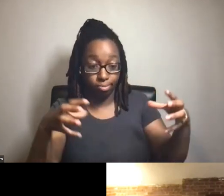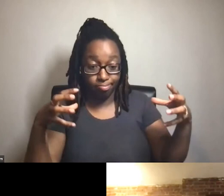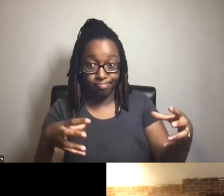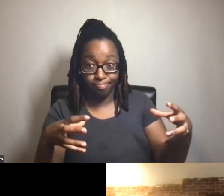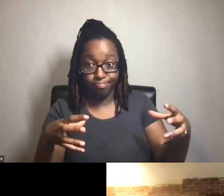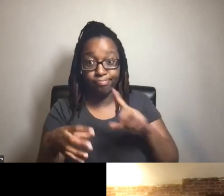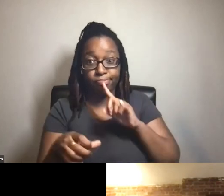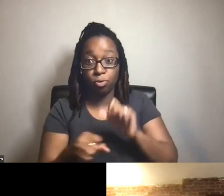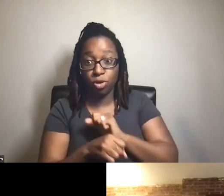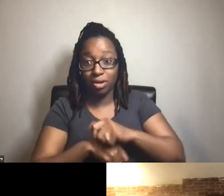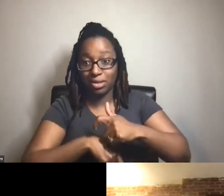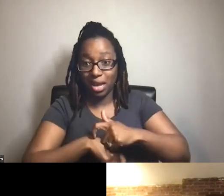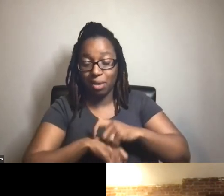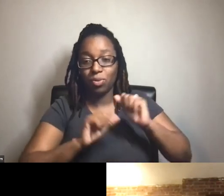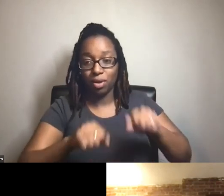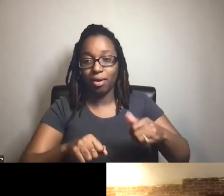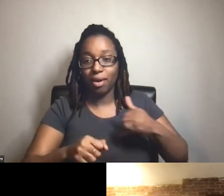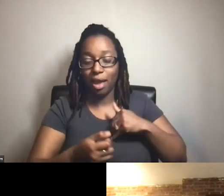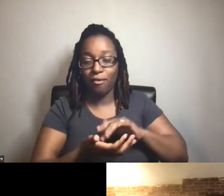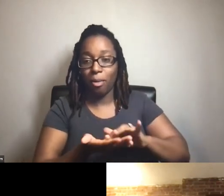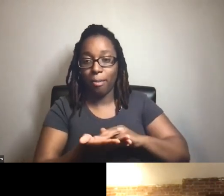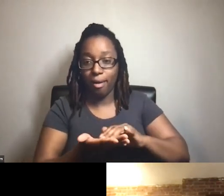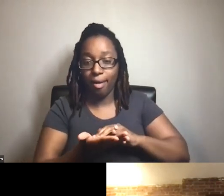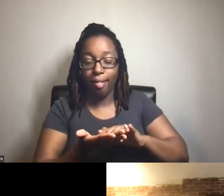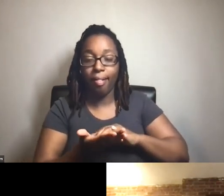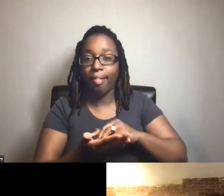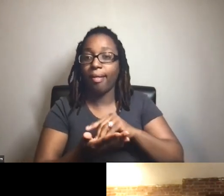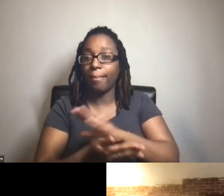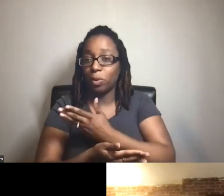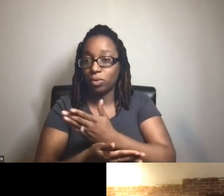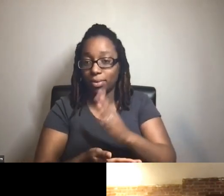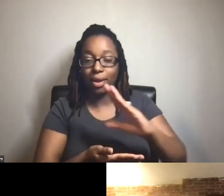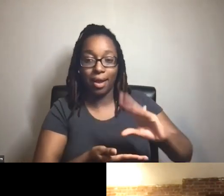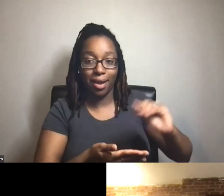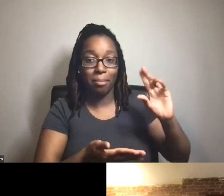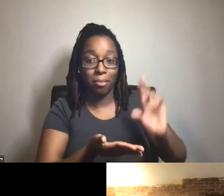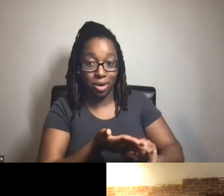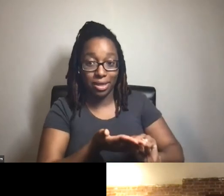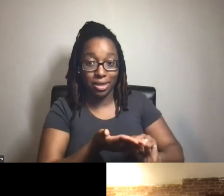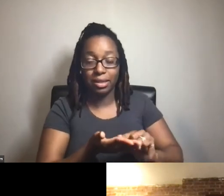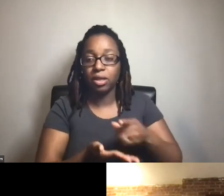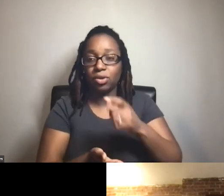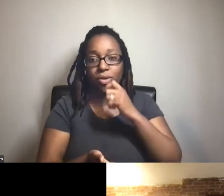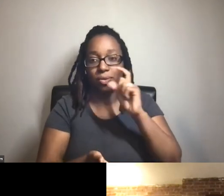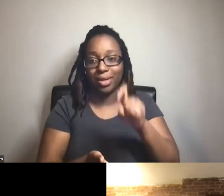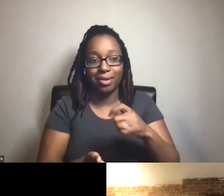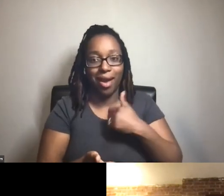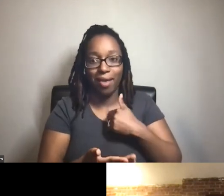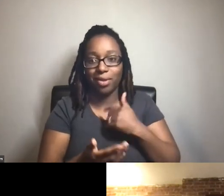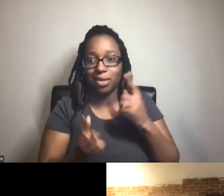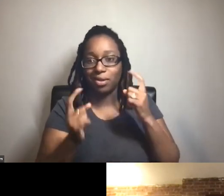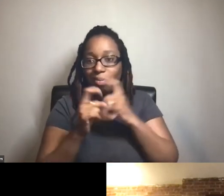can generate Braille music and you can create print music and you don't need to go through all of these complicated